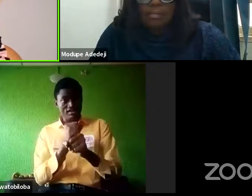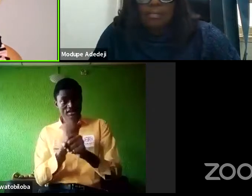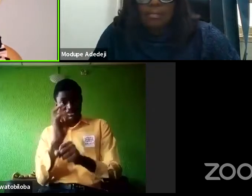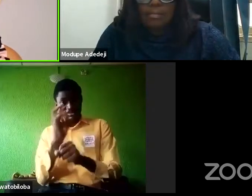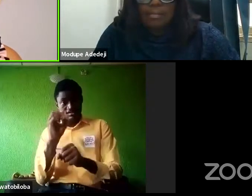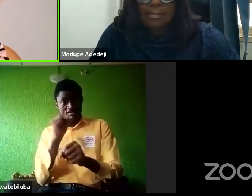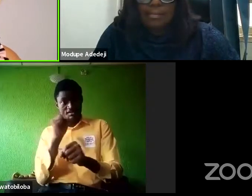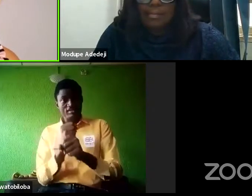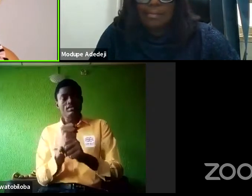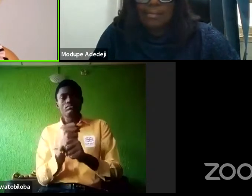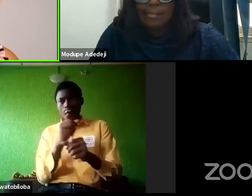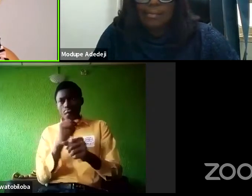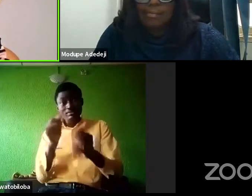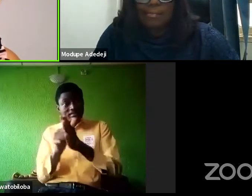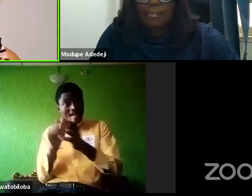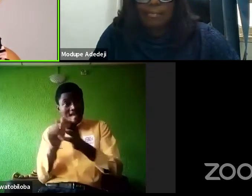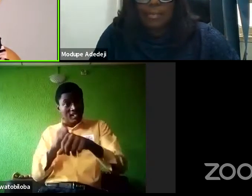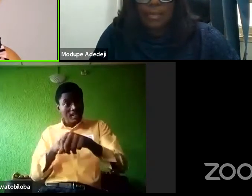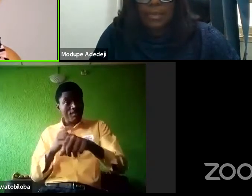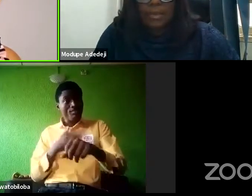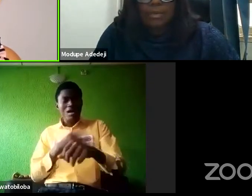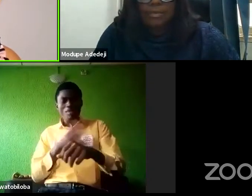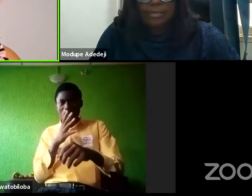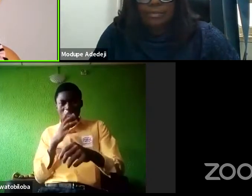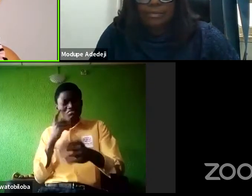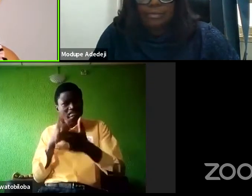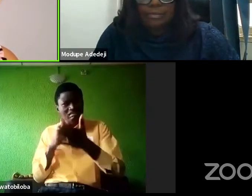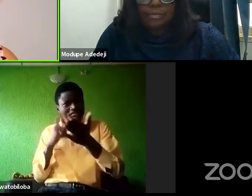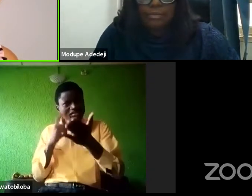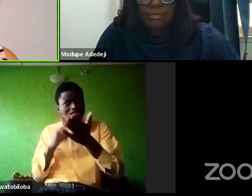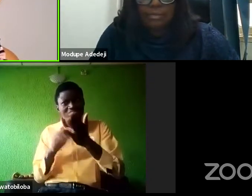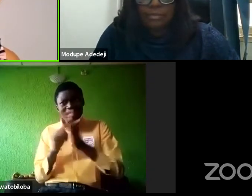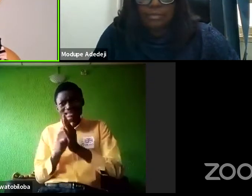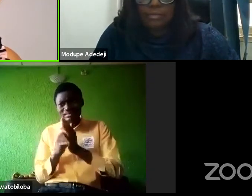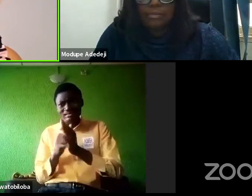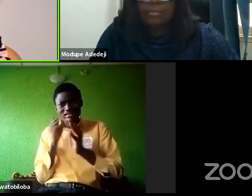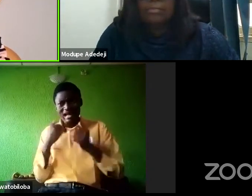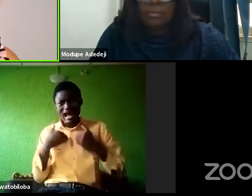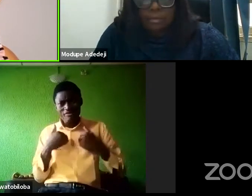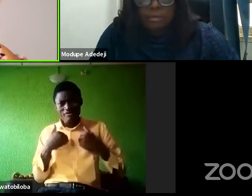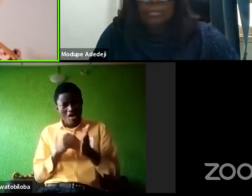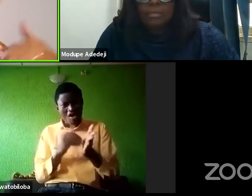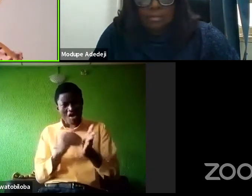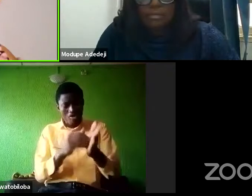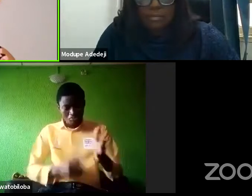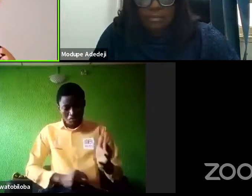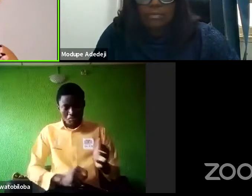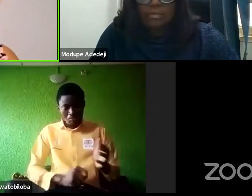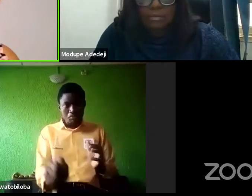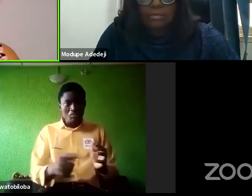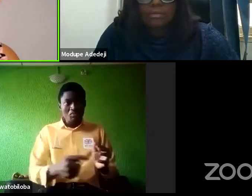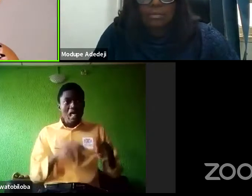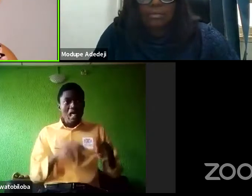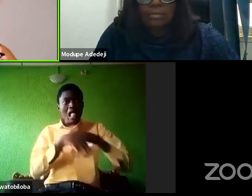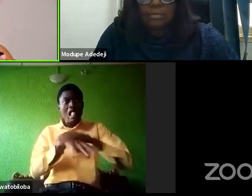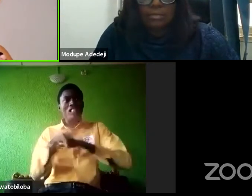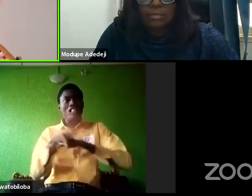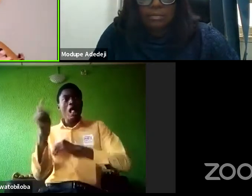noticing that she was having frequent urination and all that, and she didn't tell anyone. she just assumed in herself